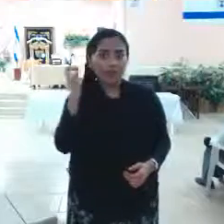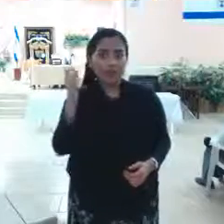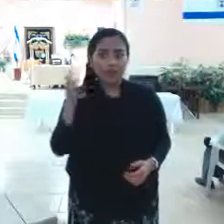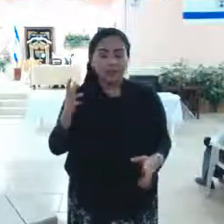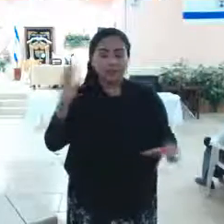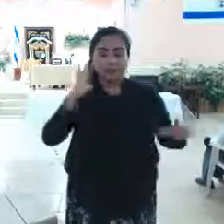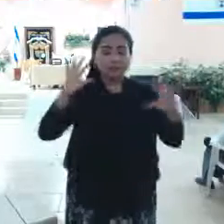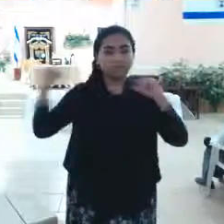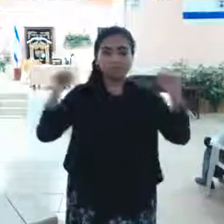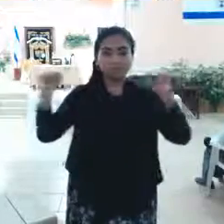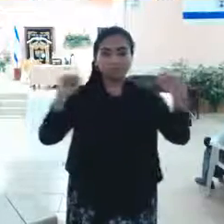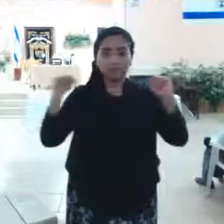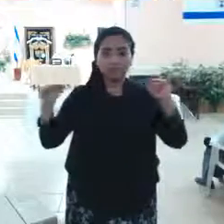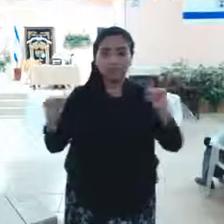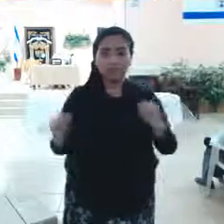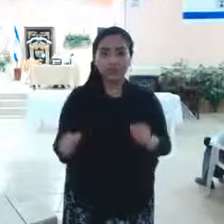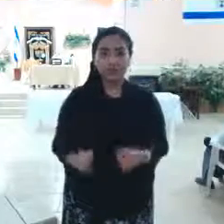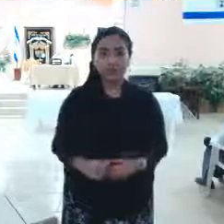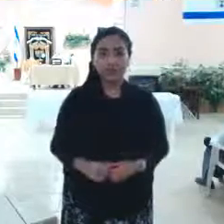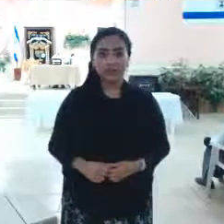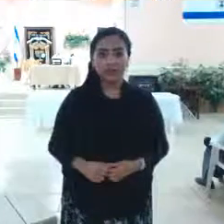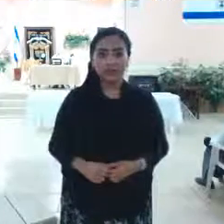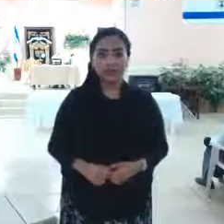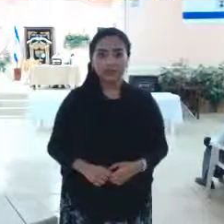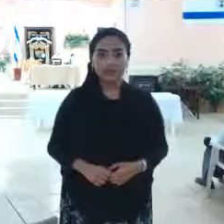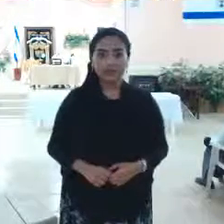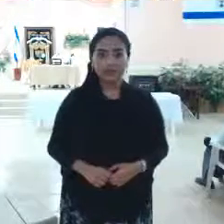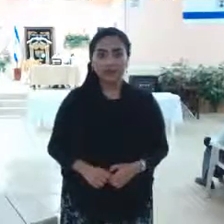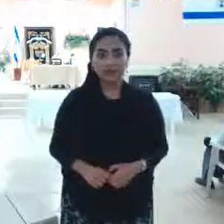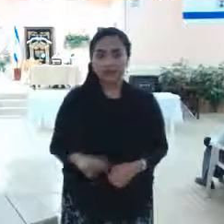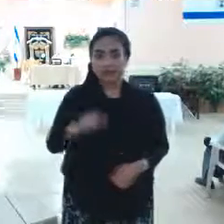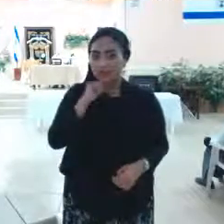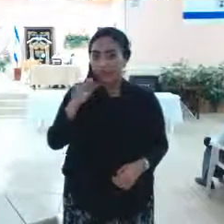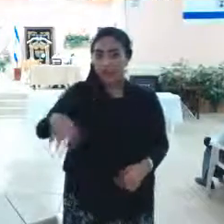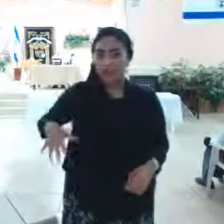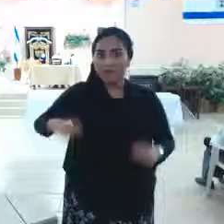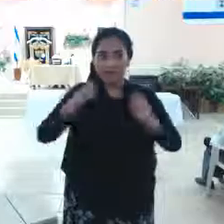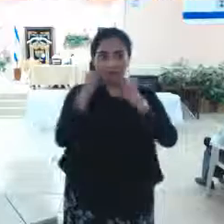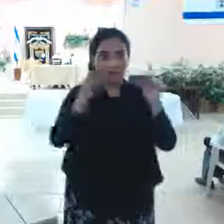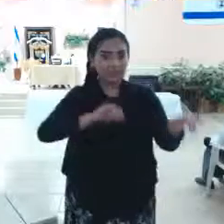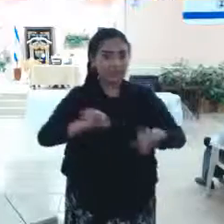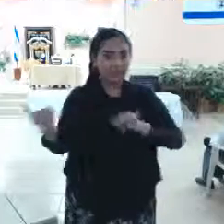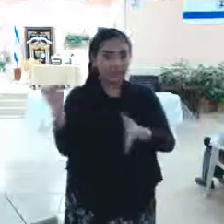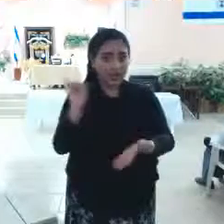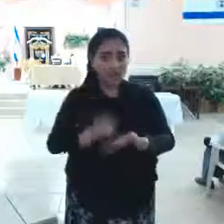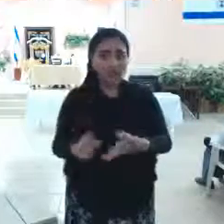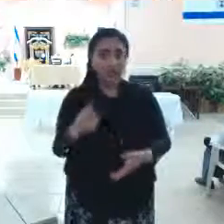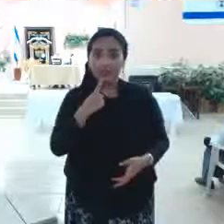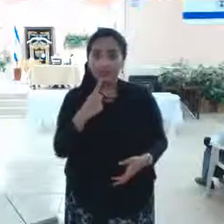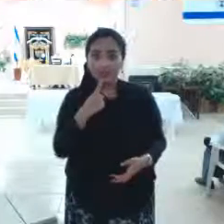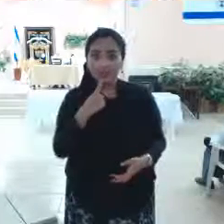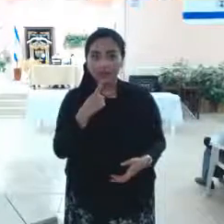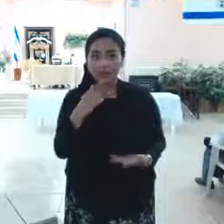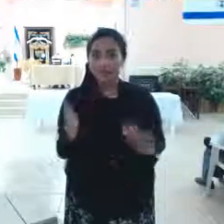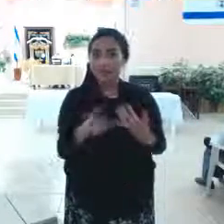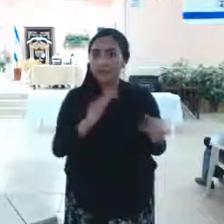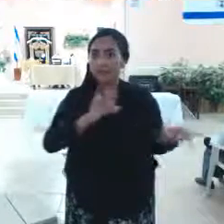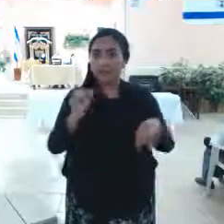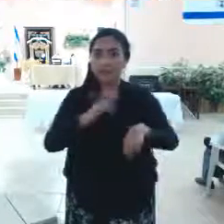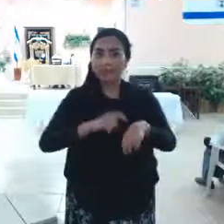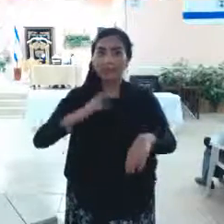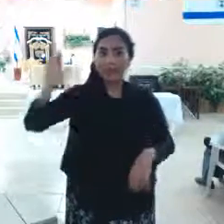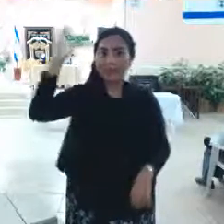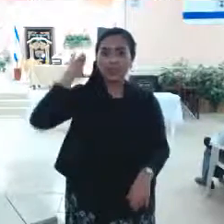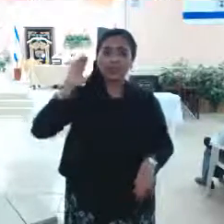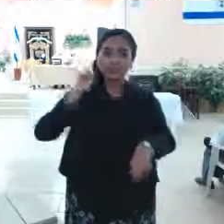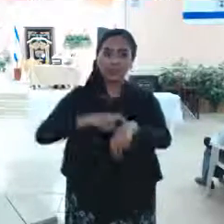sound, a beautiful sound. There was never been a feast like that. It